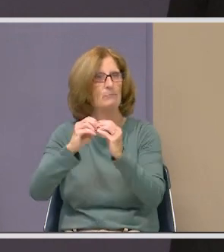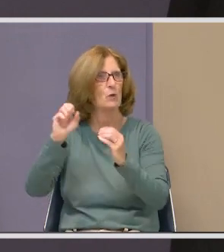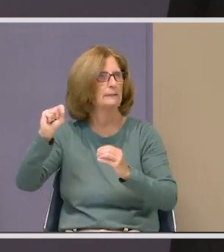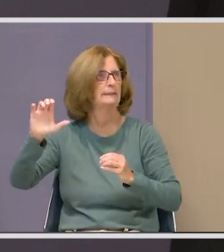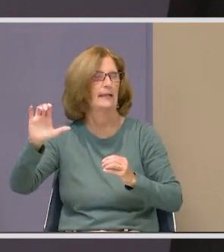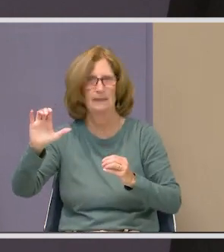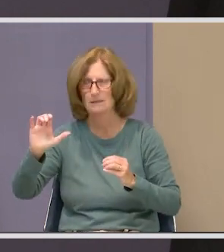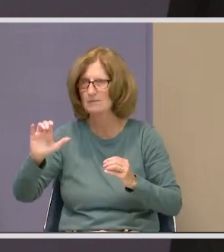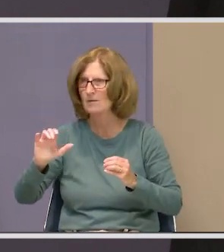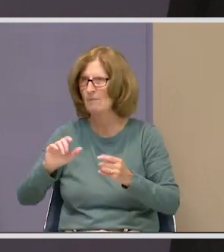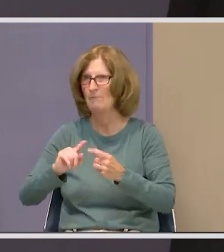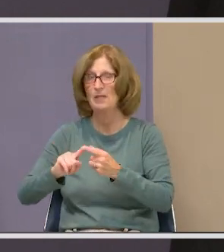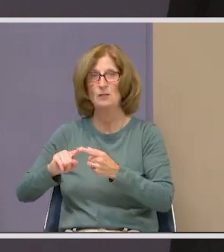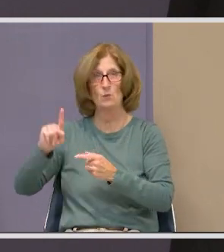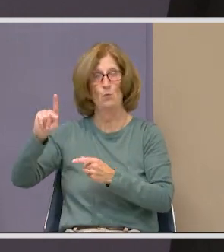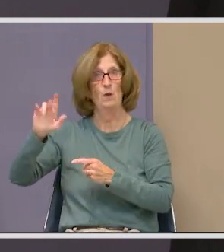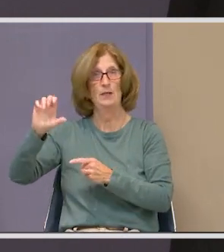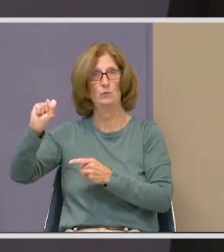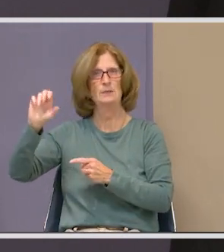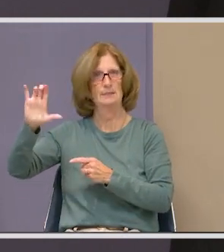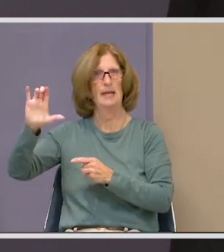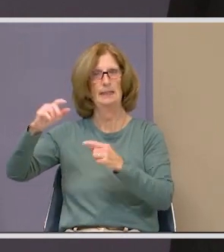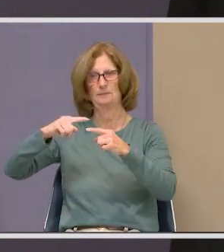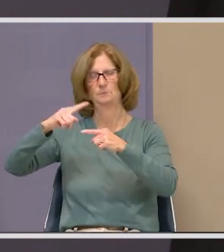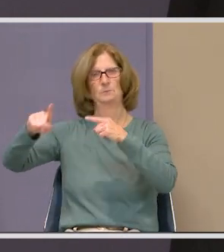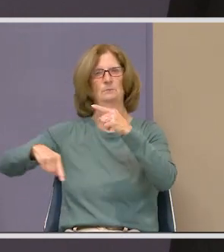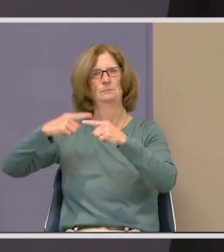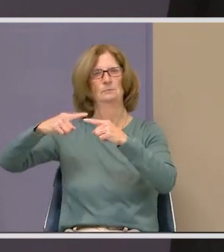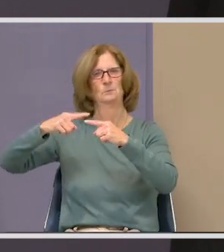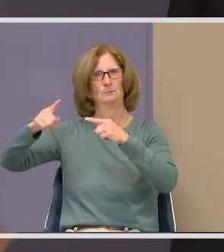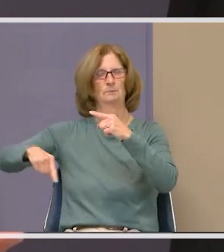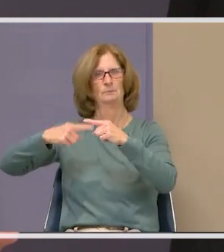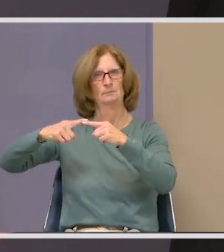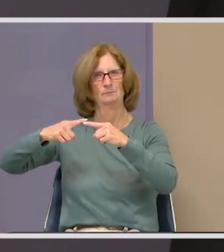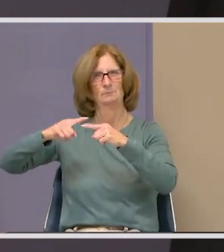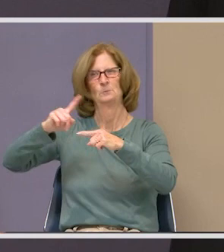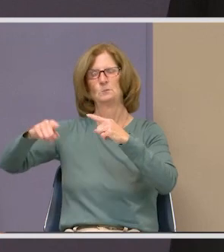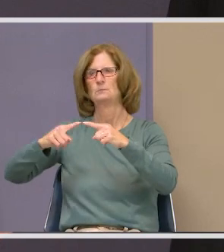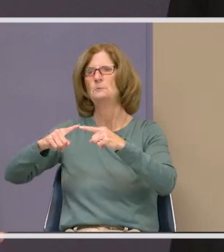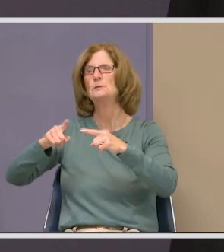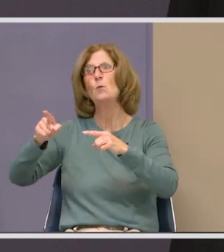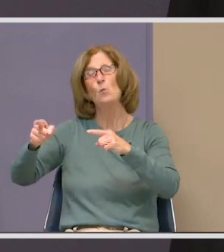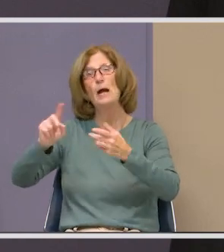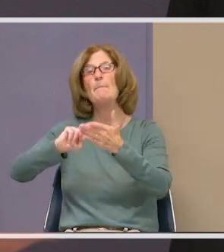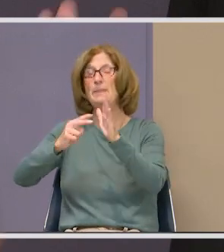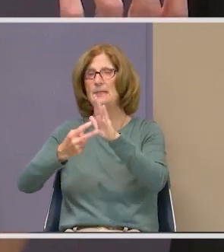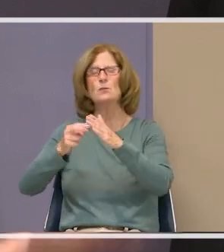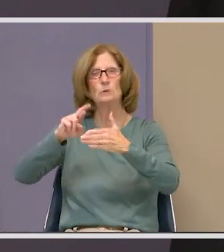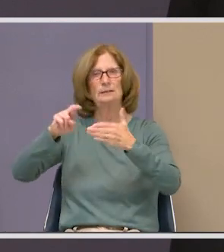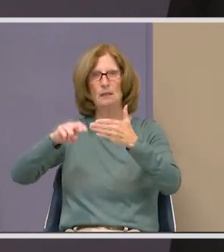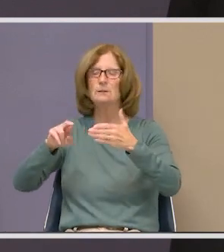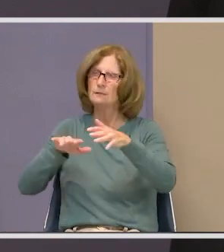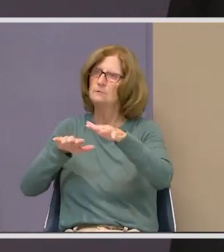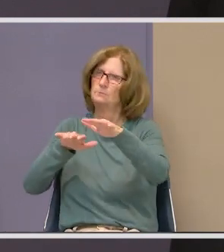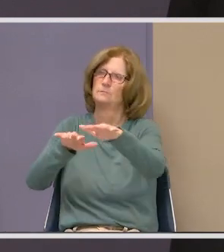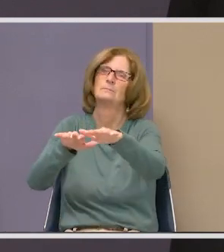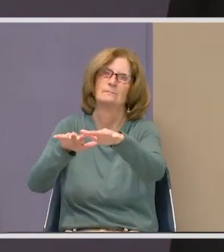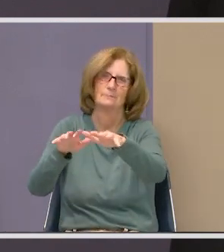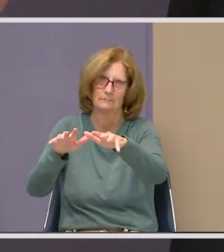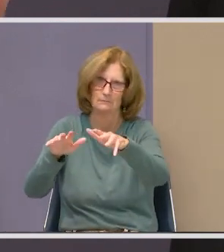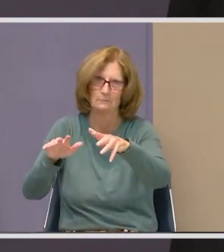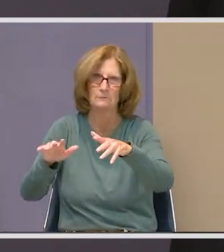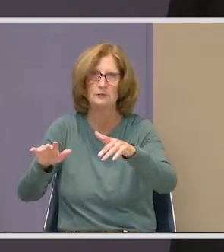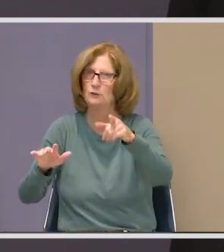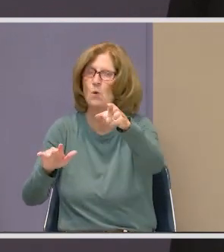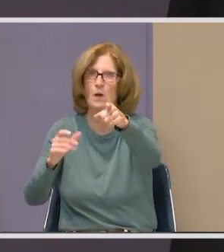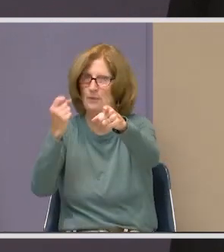which at a 100-second signal cycle is noticeable. There will be slightly higher congestion. We have to live with congestion. So I hear you